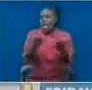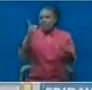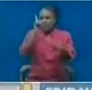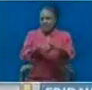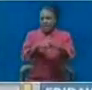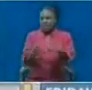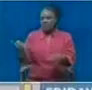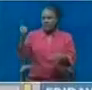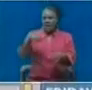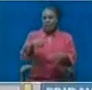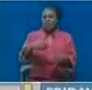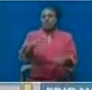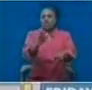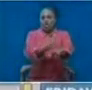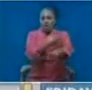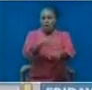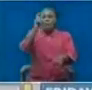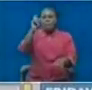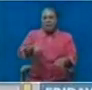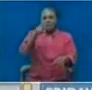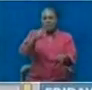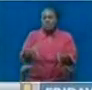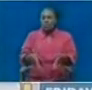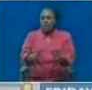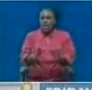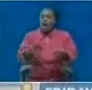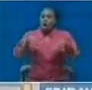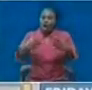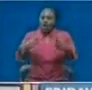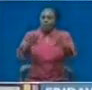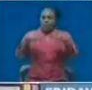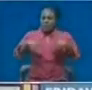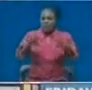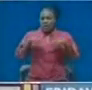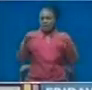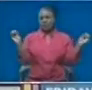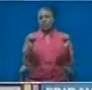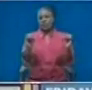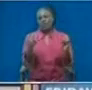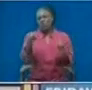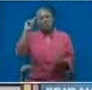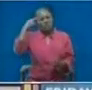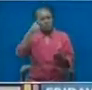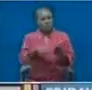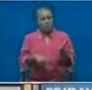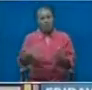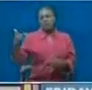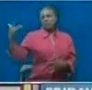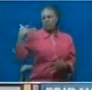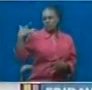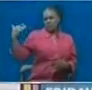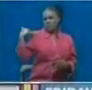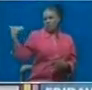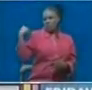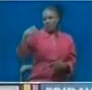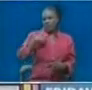girl comes out with a hit song, she has to be a particular way or else she's not received a certain way. Mm-hmm. How do you feel about that? The thing that bothers me the most is not